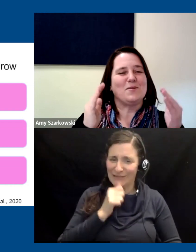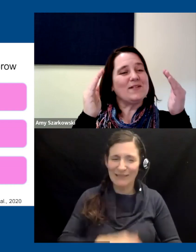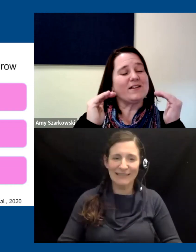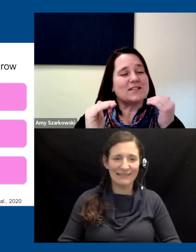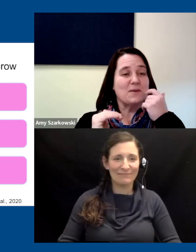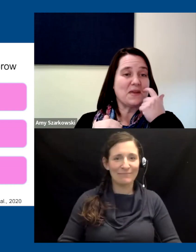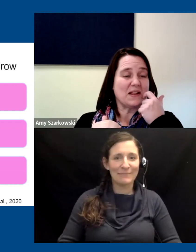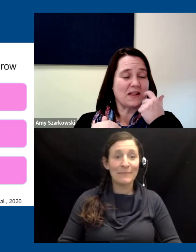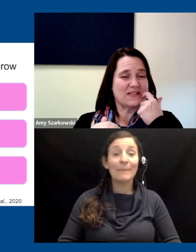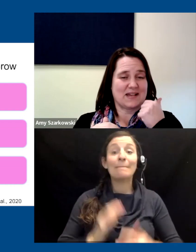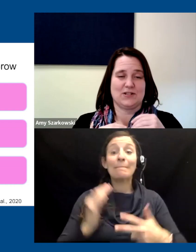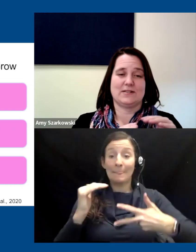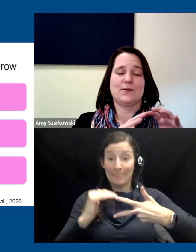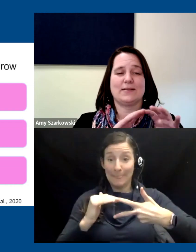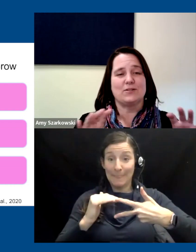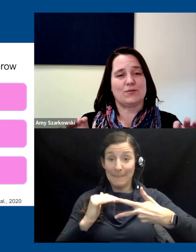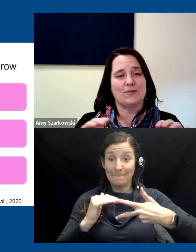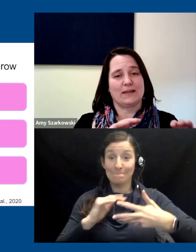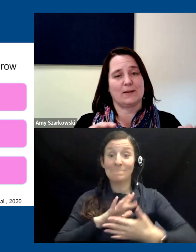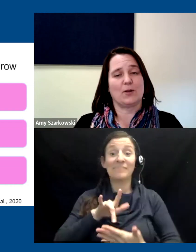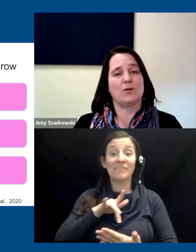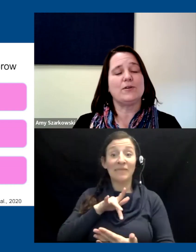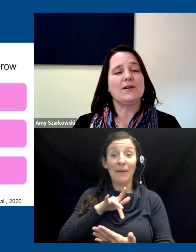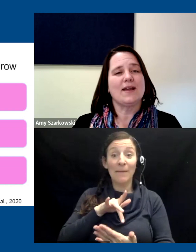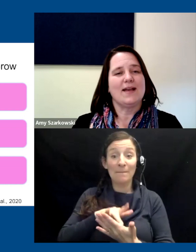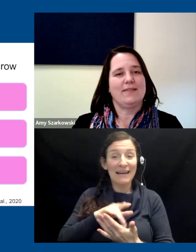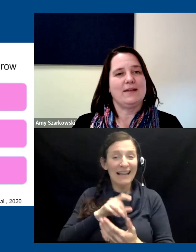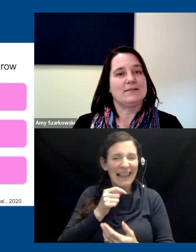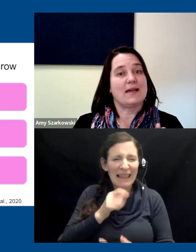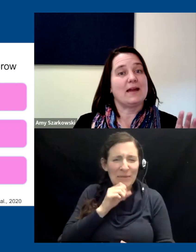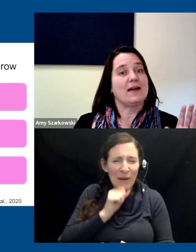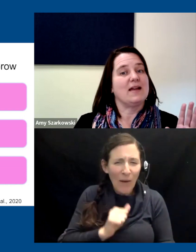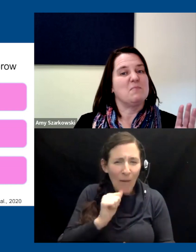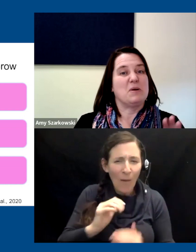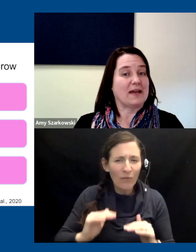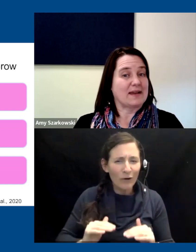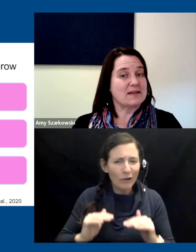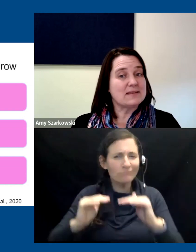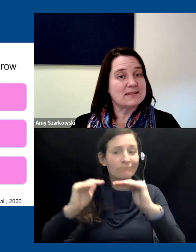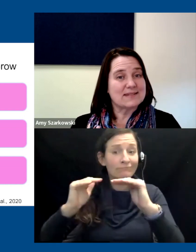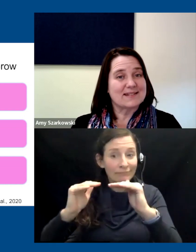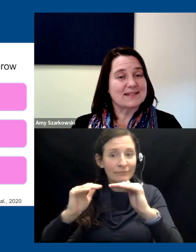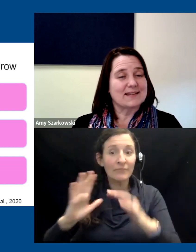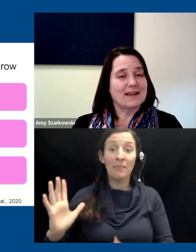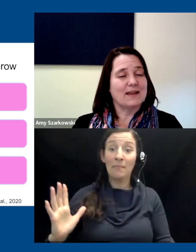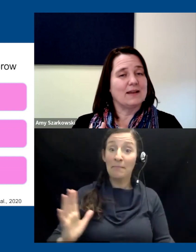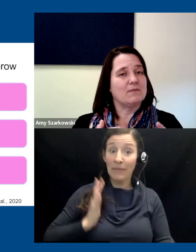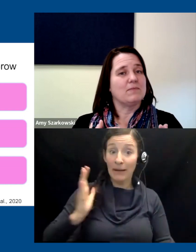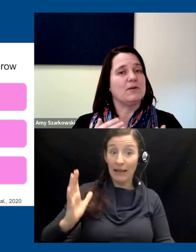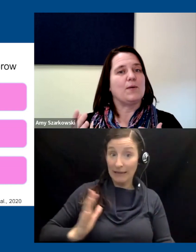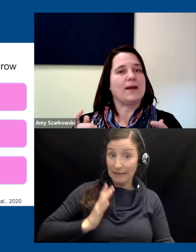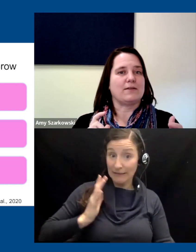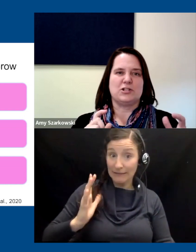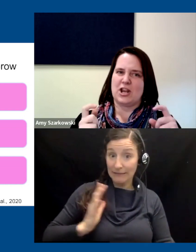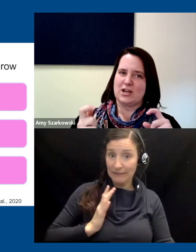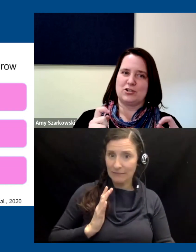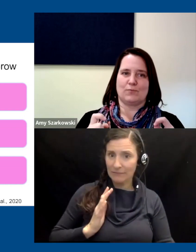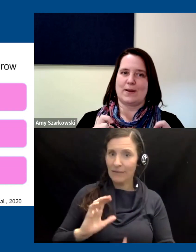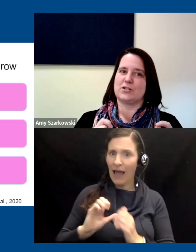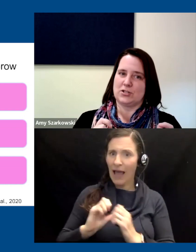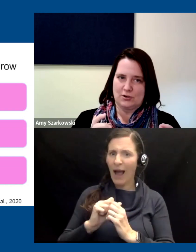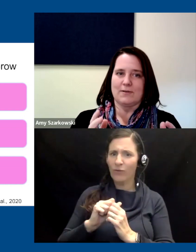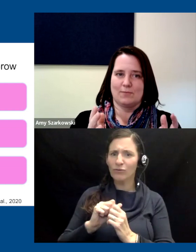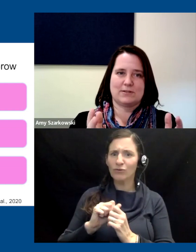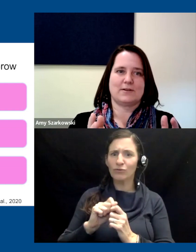All right, moving on to the middle section. So as children get a little bit older, things like politeness, knowing how to change